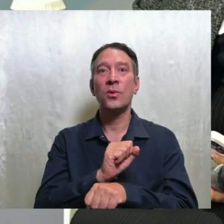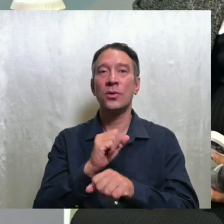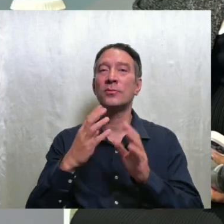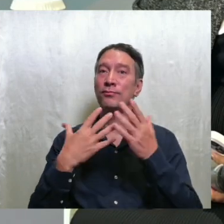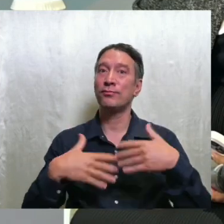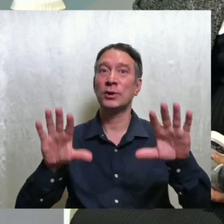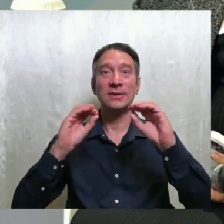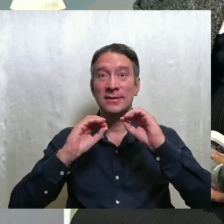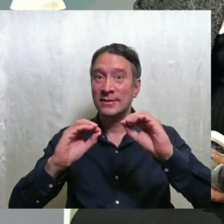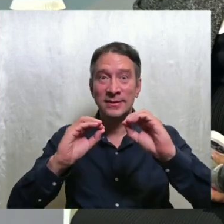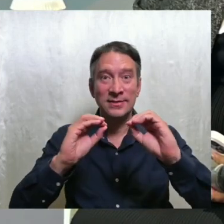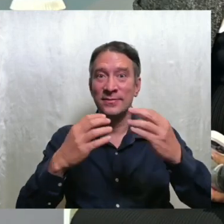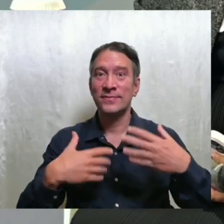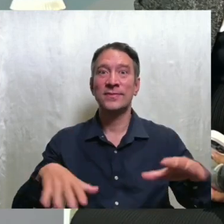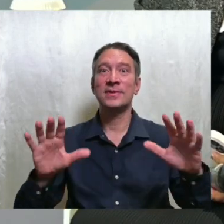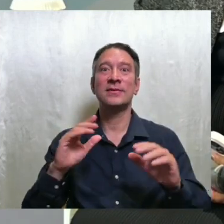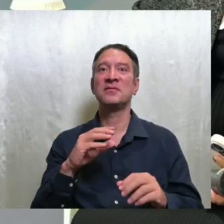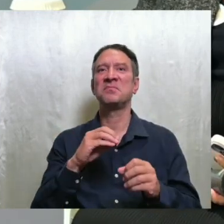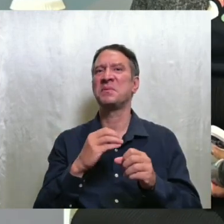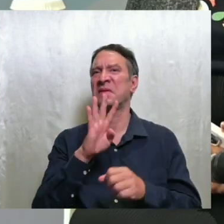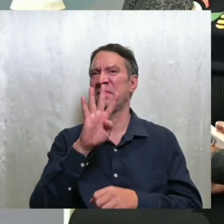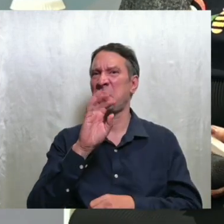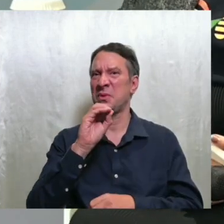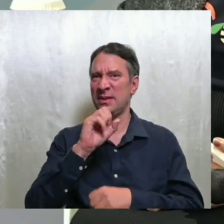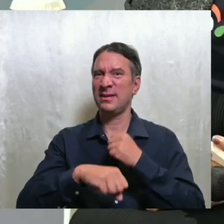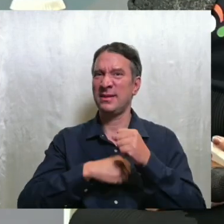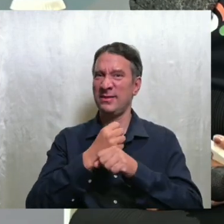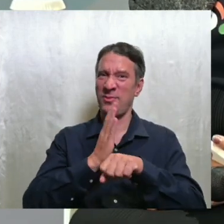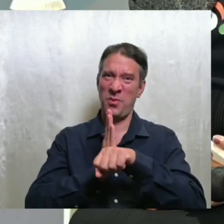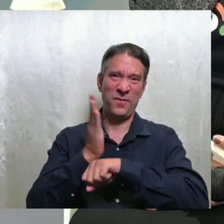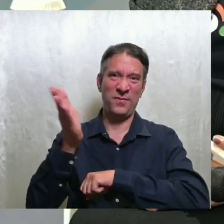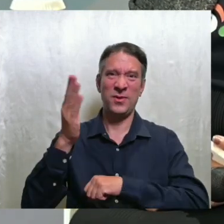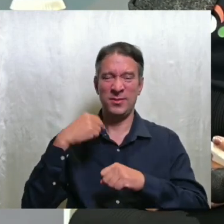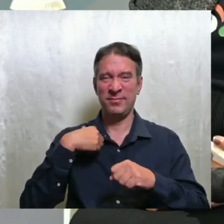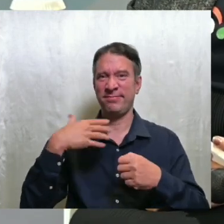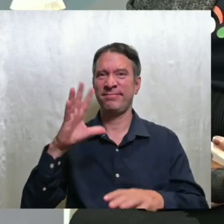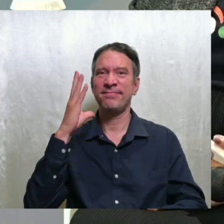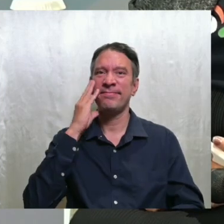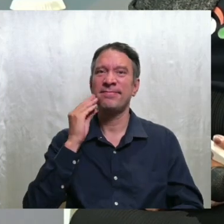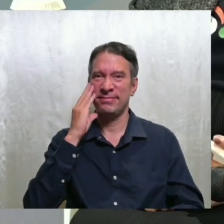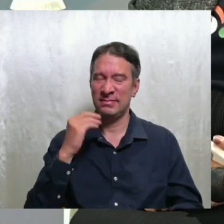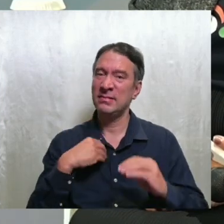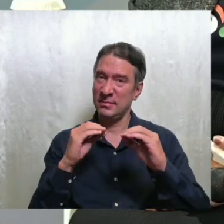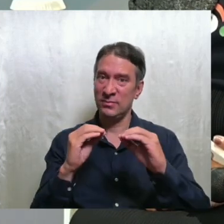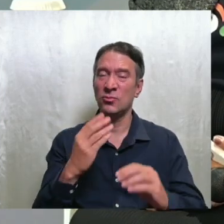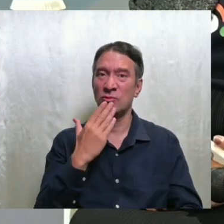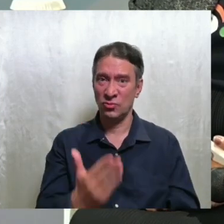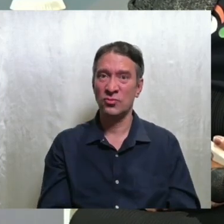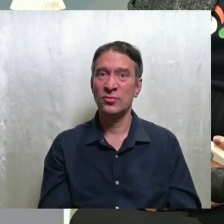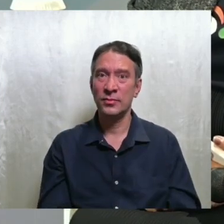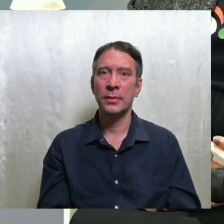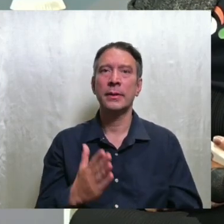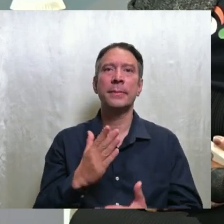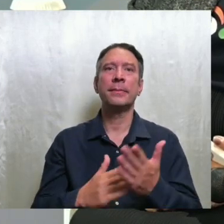have experience of 30 years plus, and they don't even know how to use a mouse or to use a mouse pad.